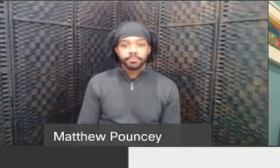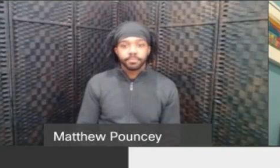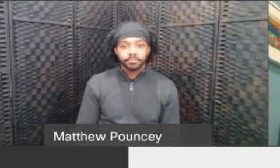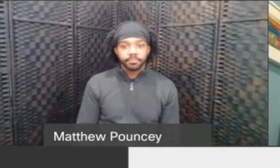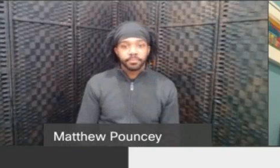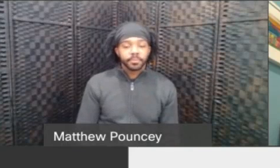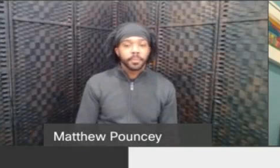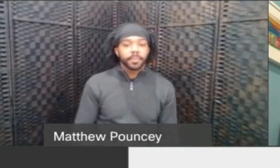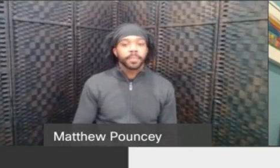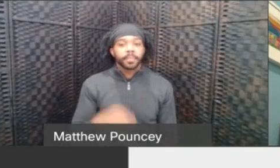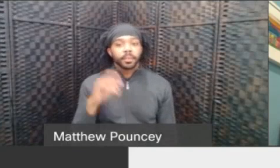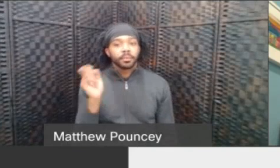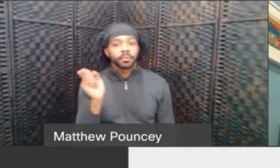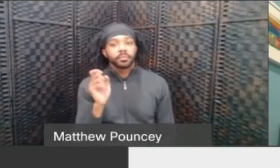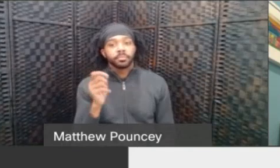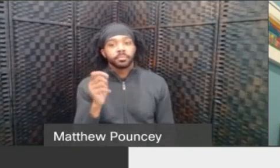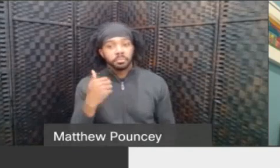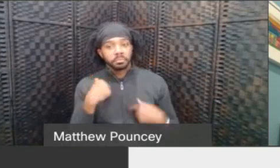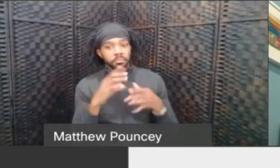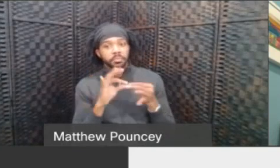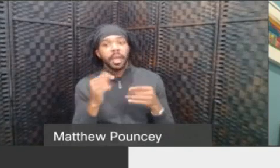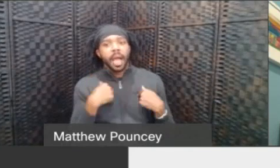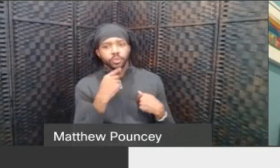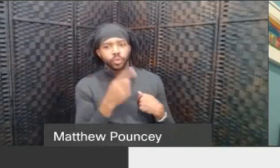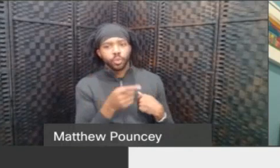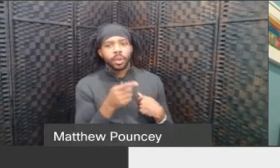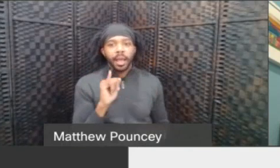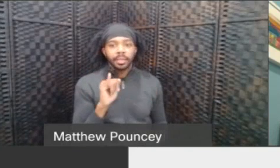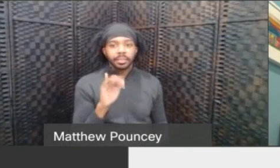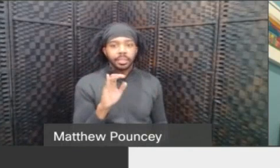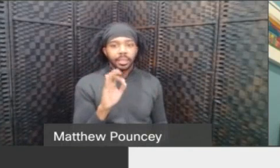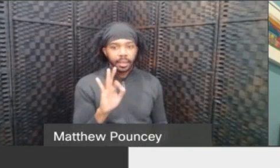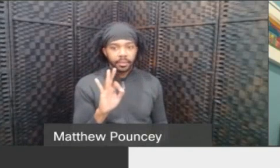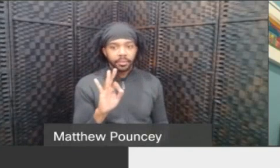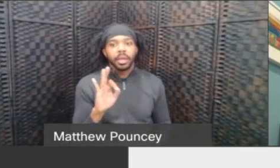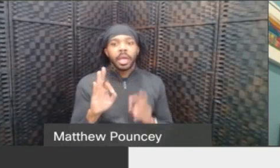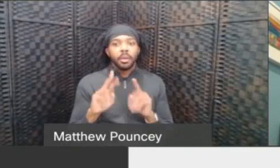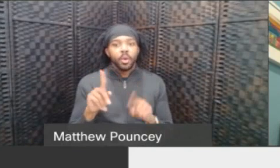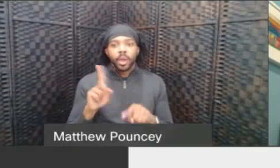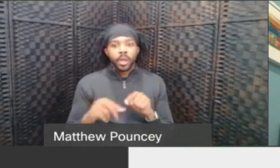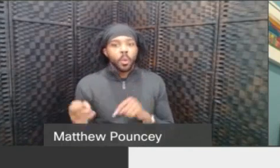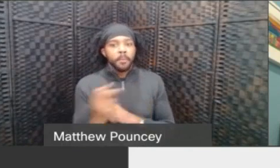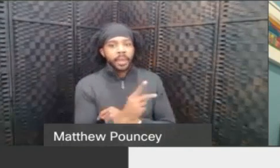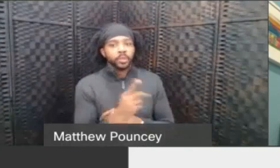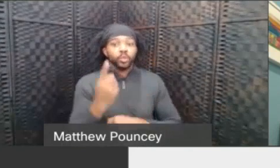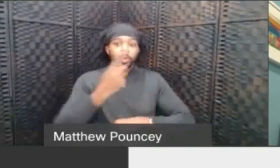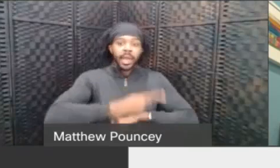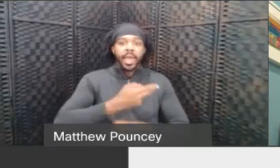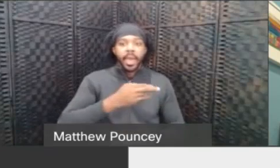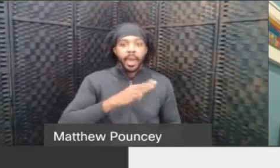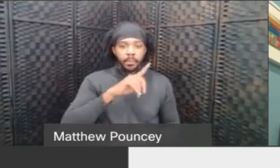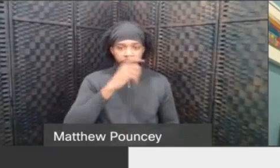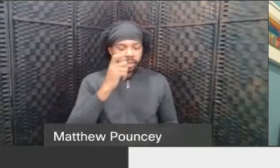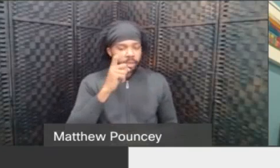I was told that that people in ICF can't return to our day hab because they can't remove masks on their